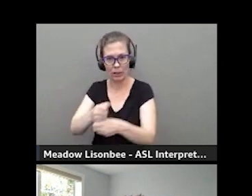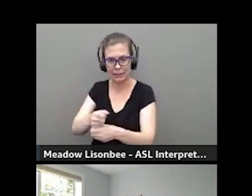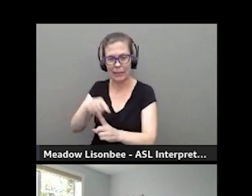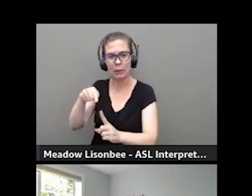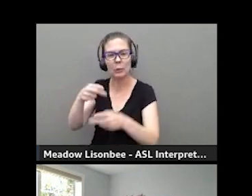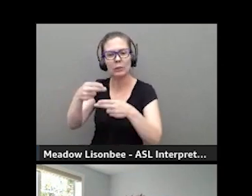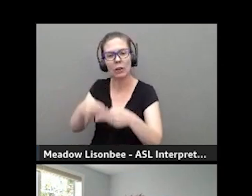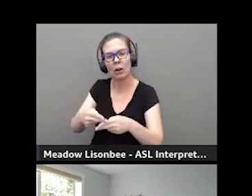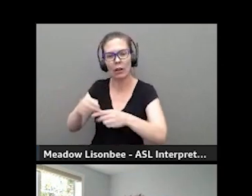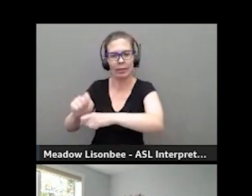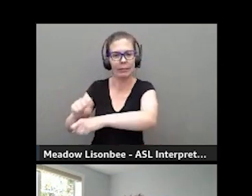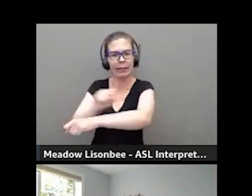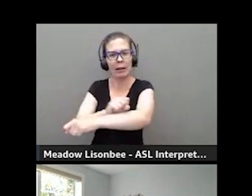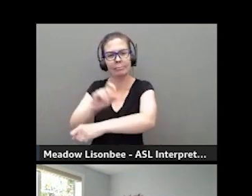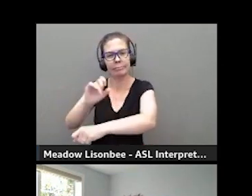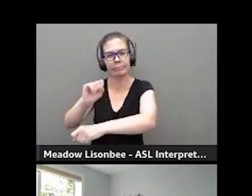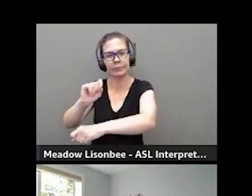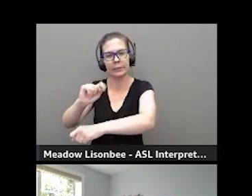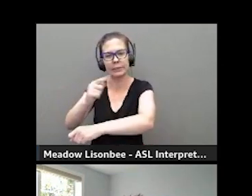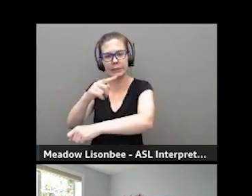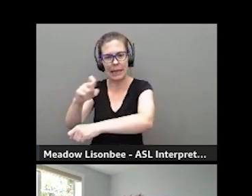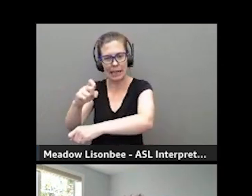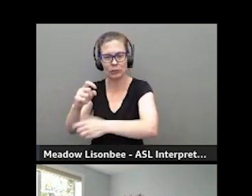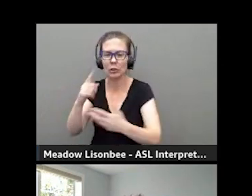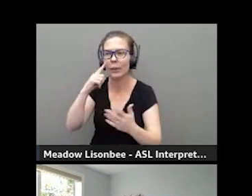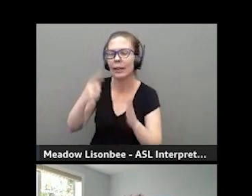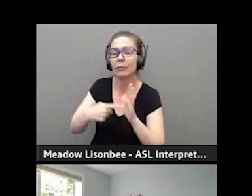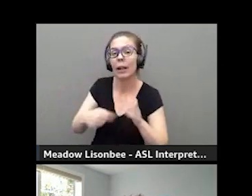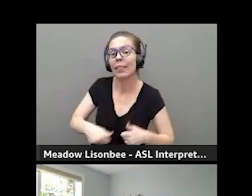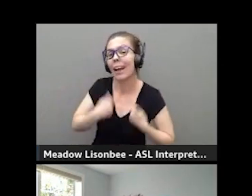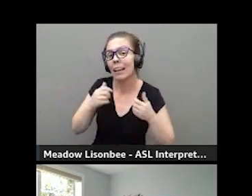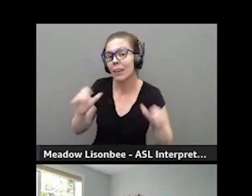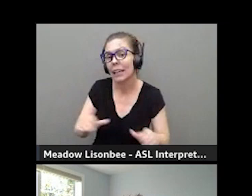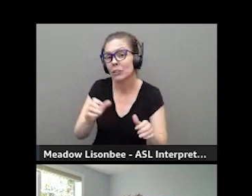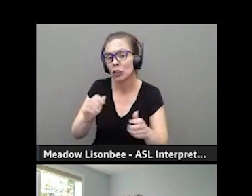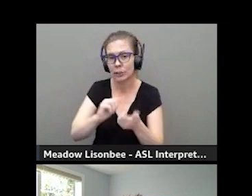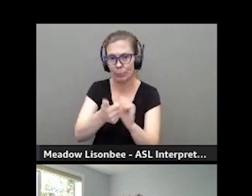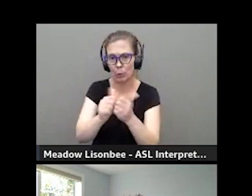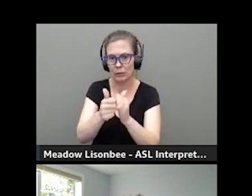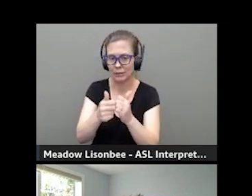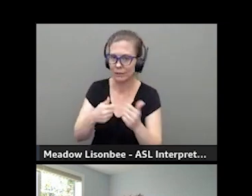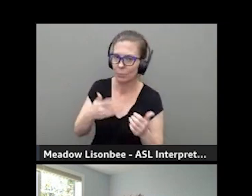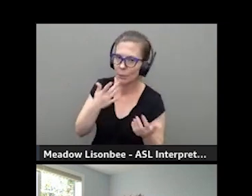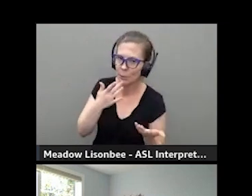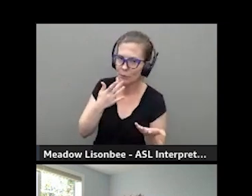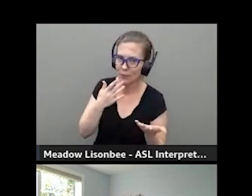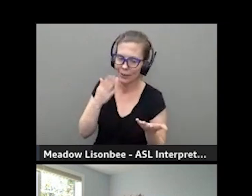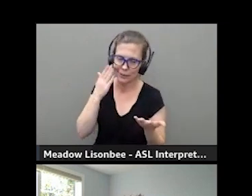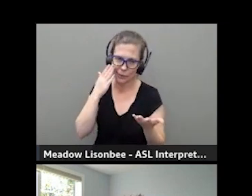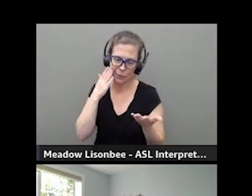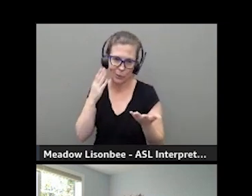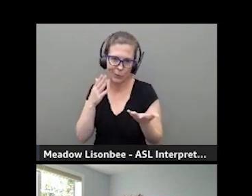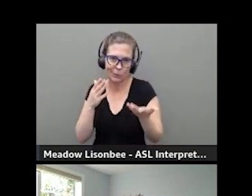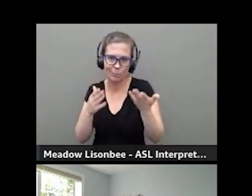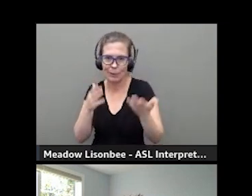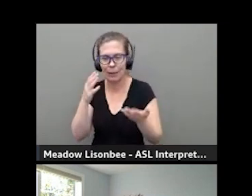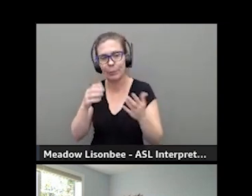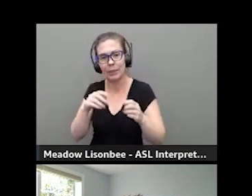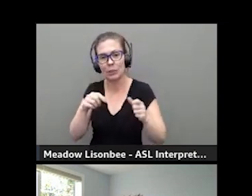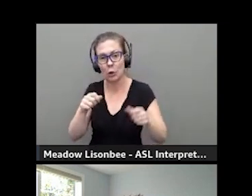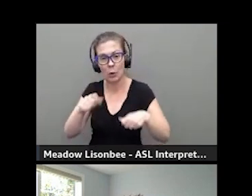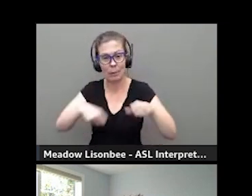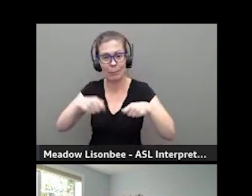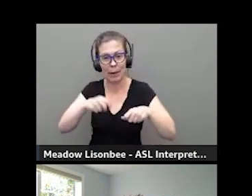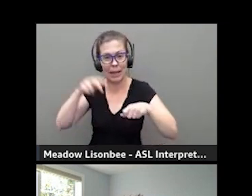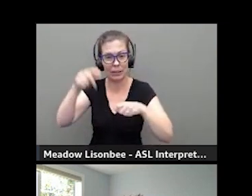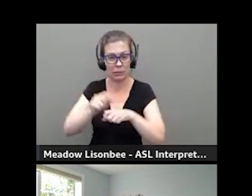call the stage. So for instance, think about live action sports. My preference would be, you know, you're on maybe a downhill mountain biking course